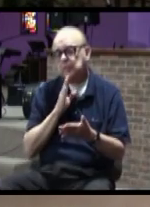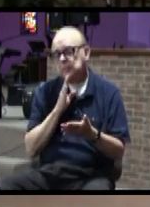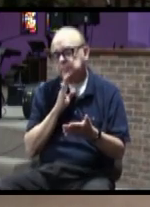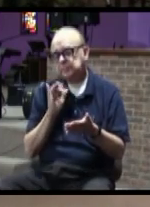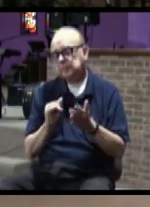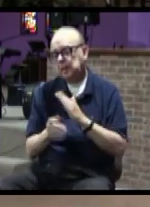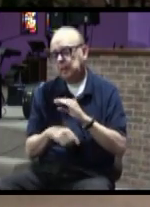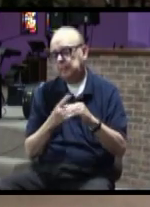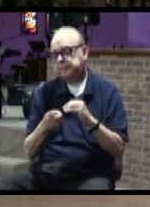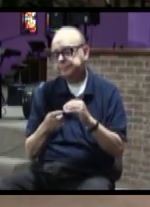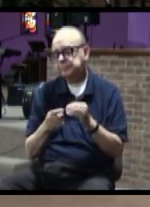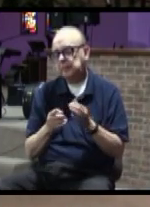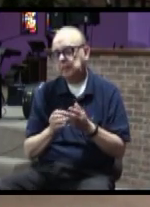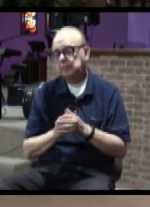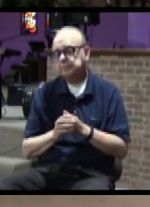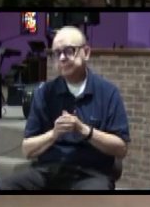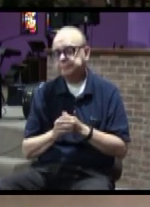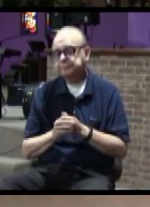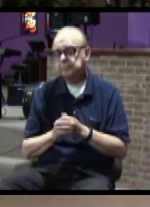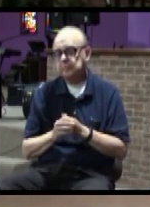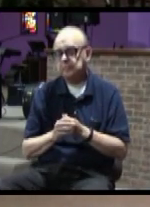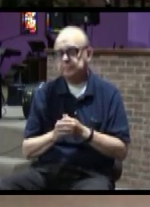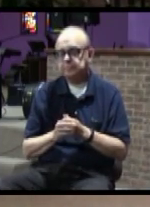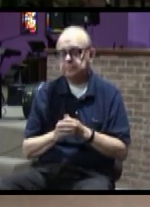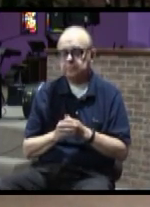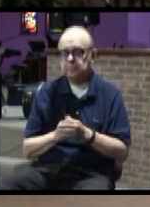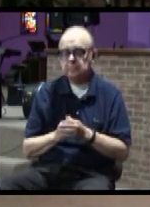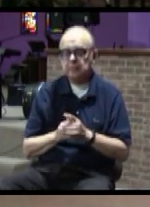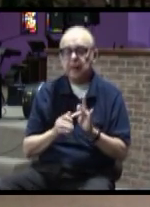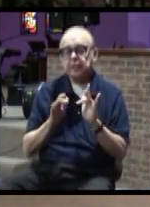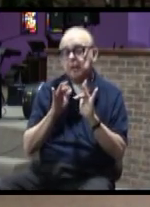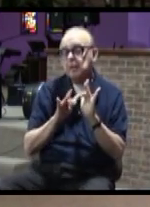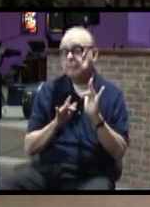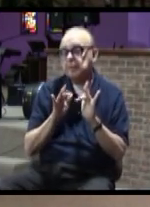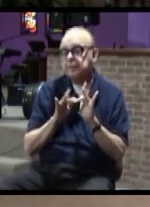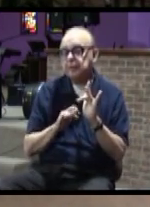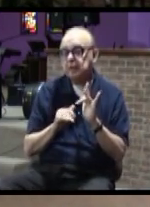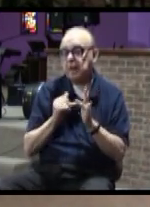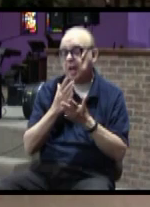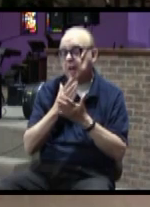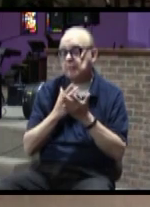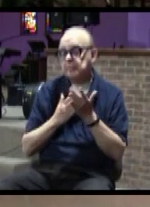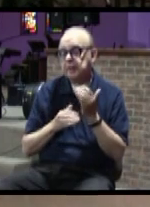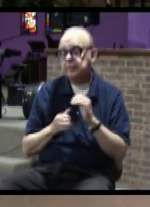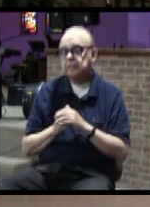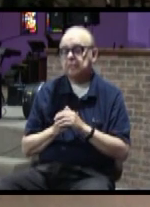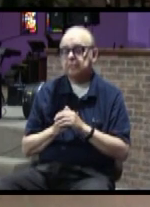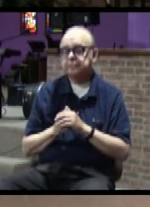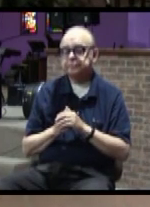And we're going to talk to you this morning about the missing piece.